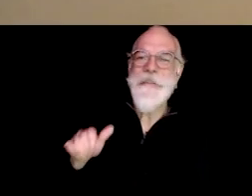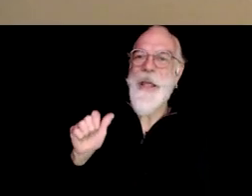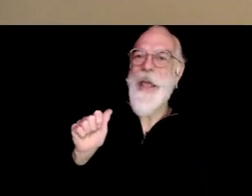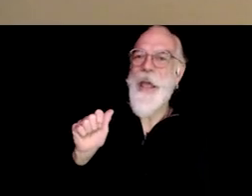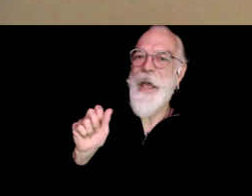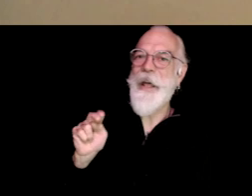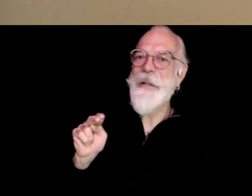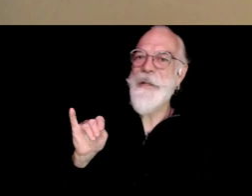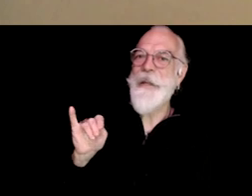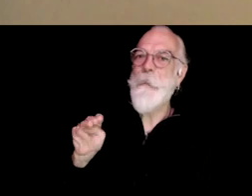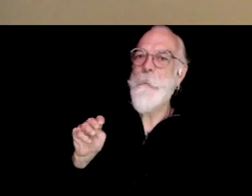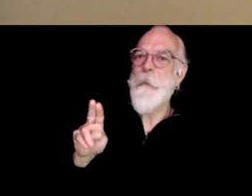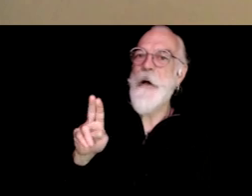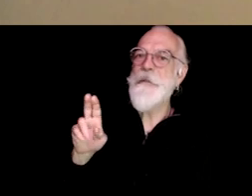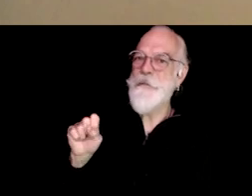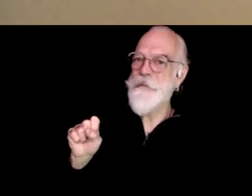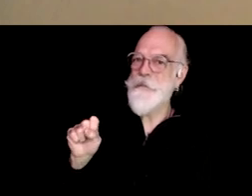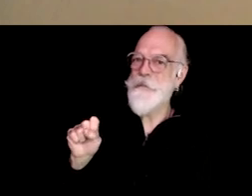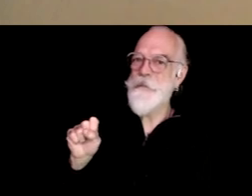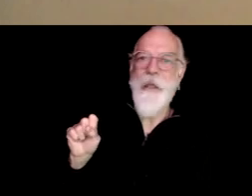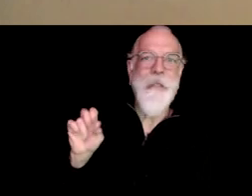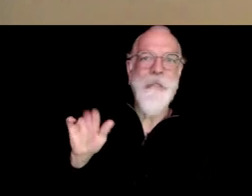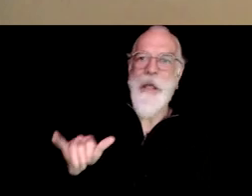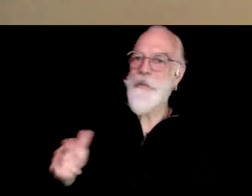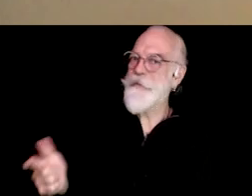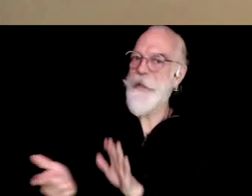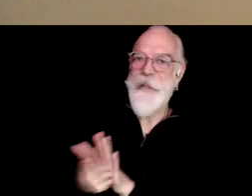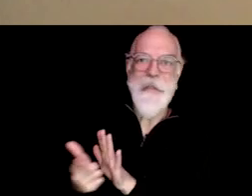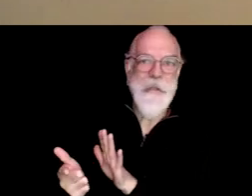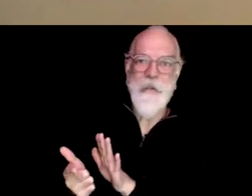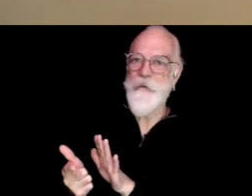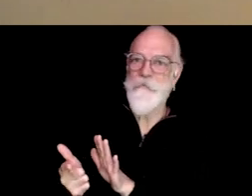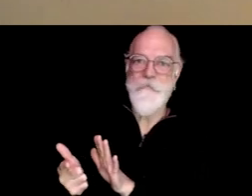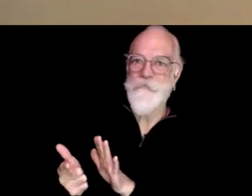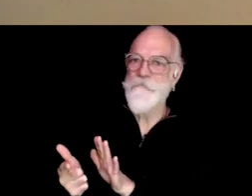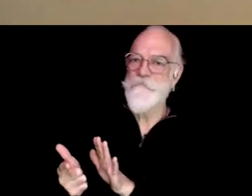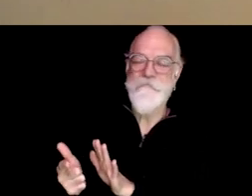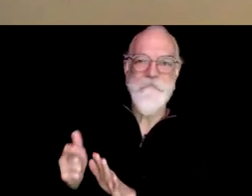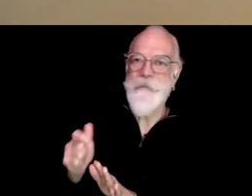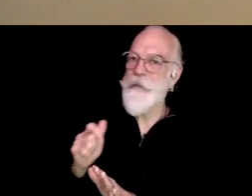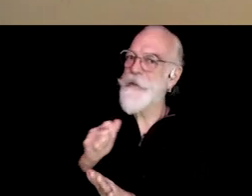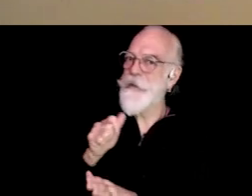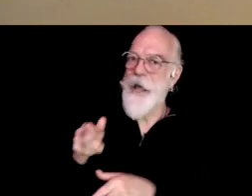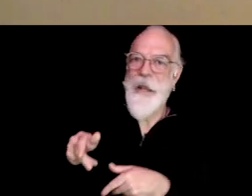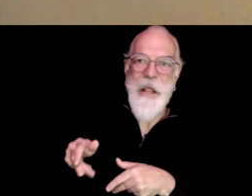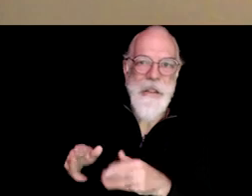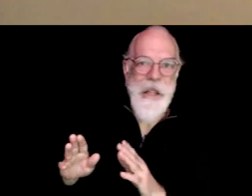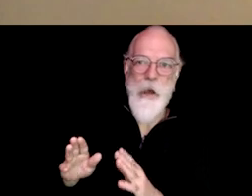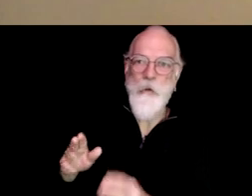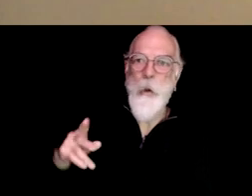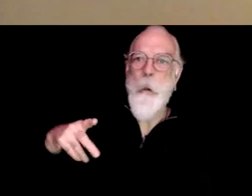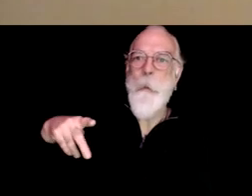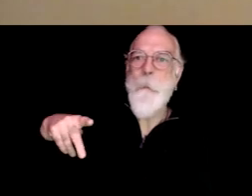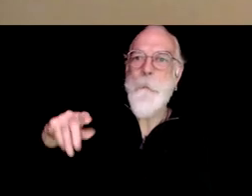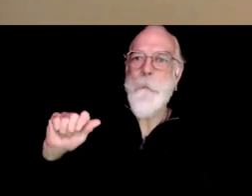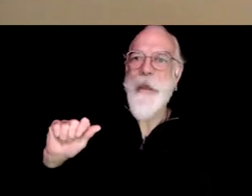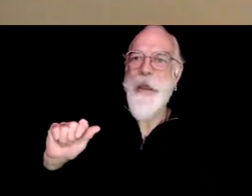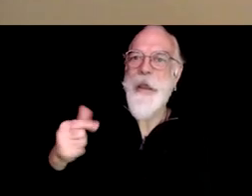an animist, and that was illegal. That was against the law to be a